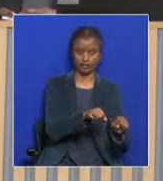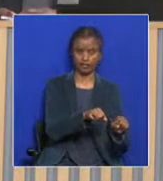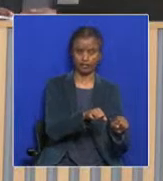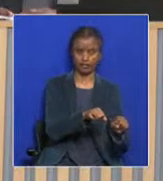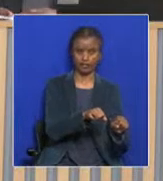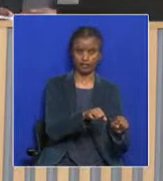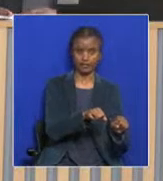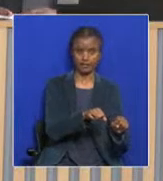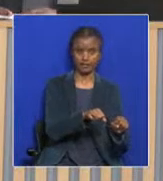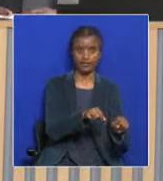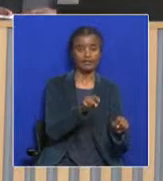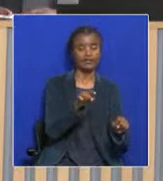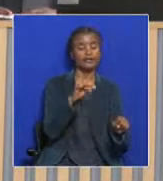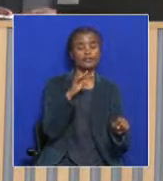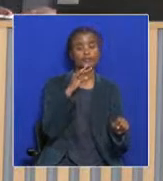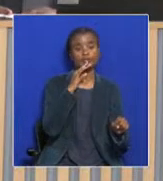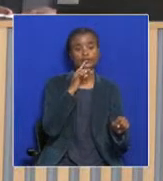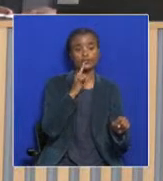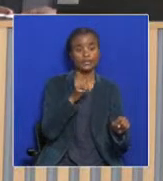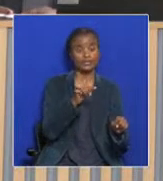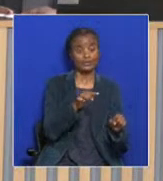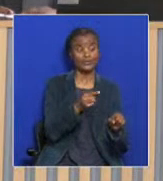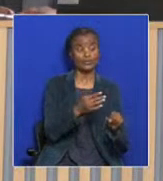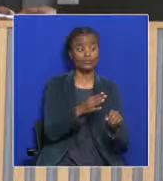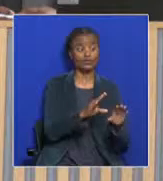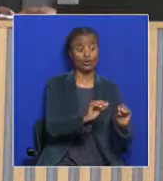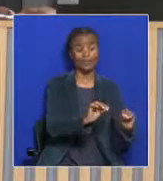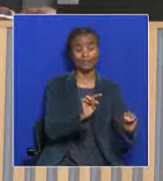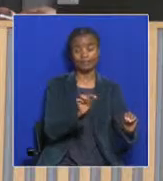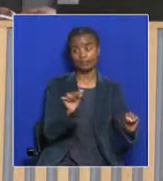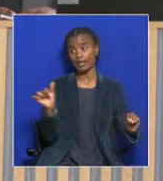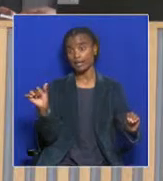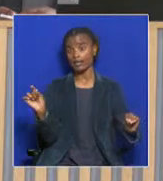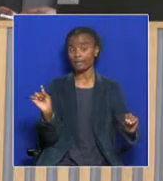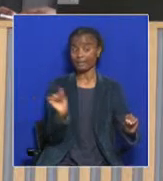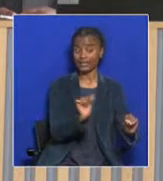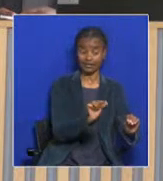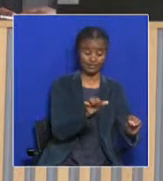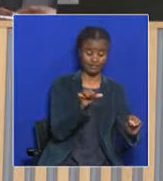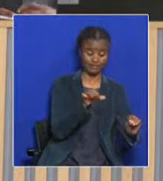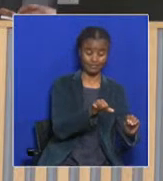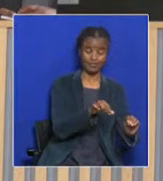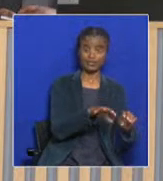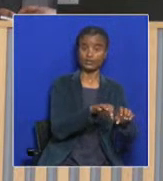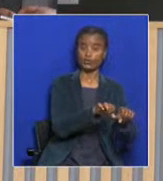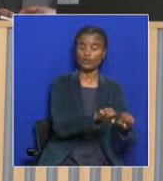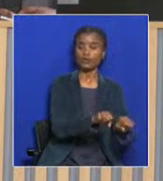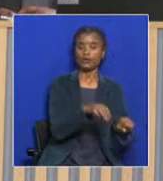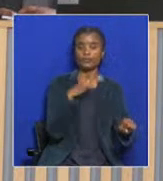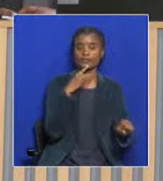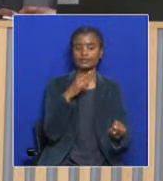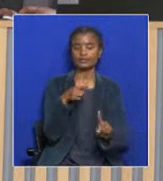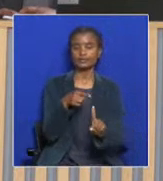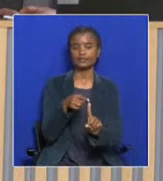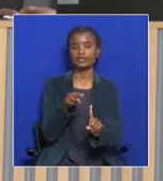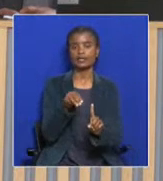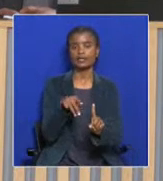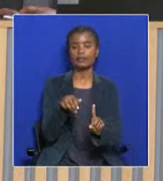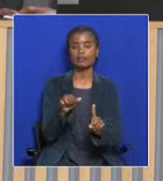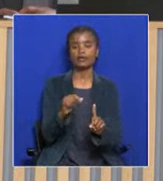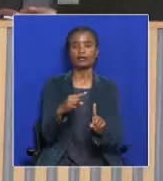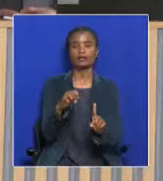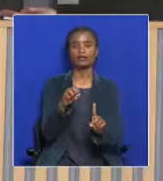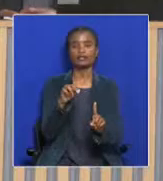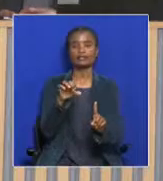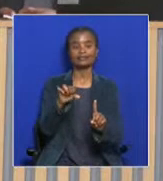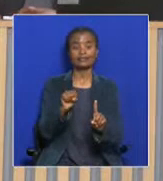have is Warrant Officer Mpangase was really holding for you. You never left this